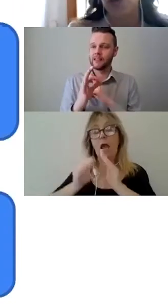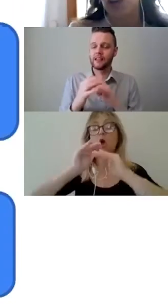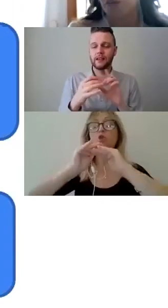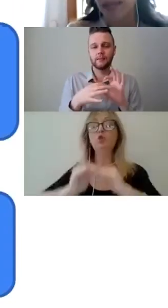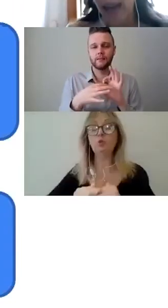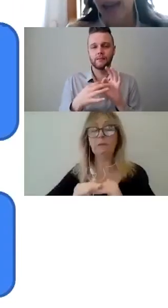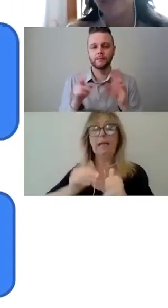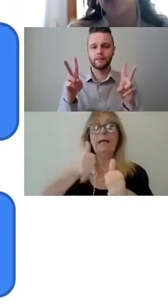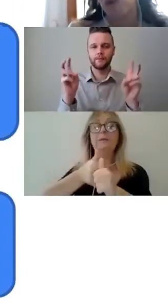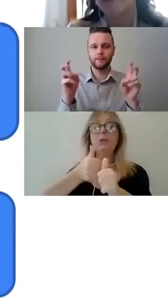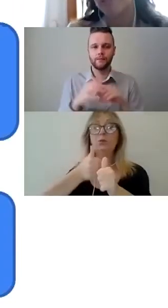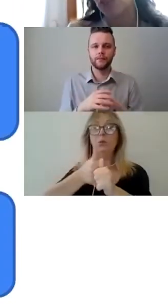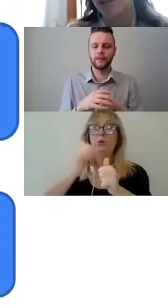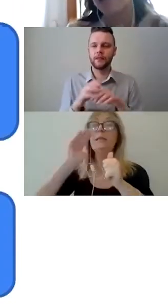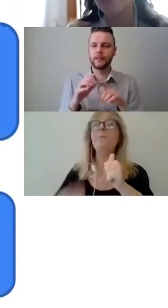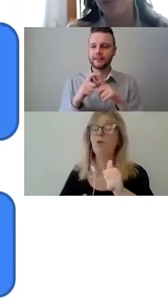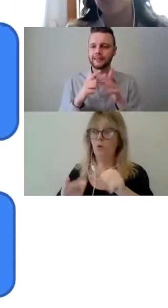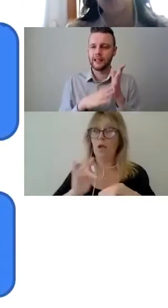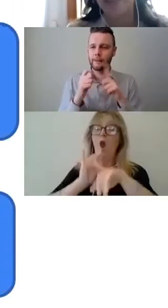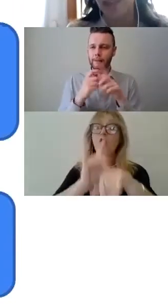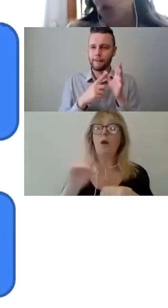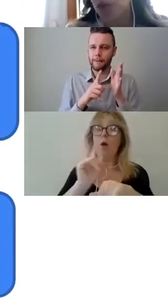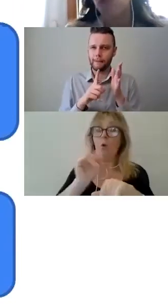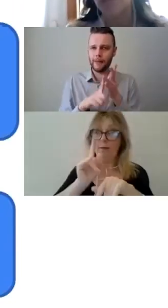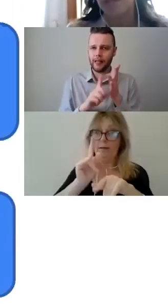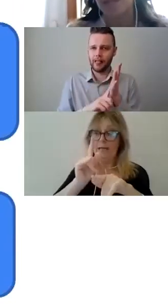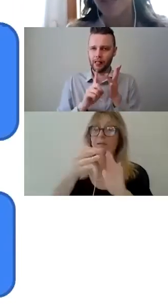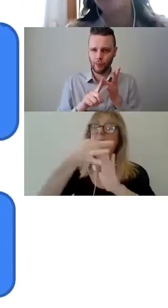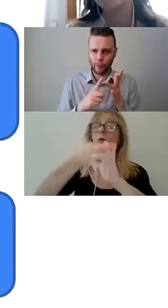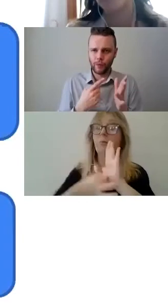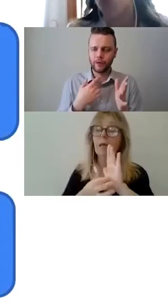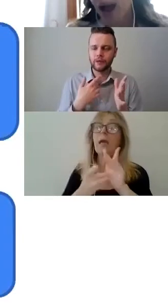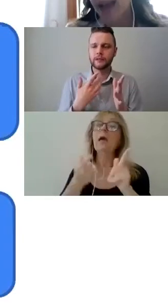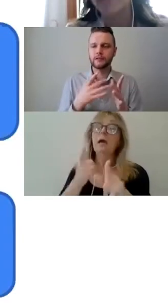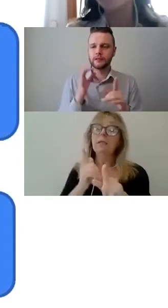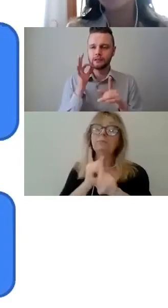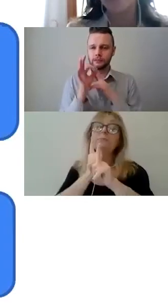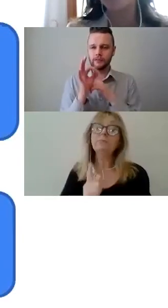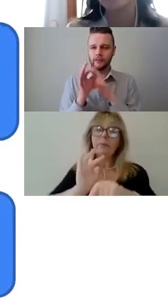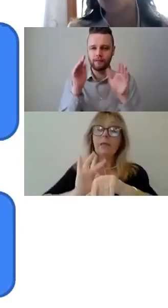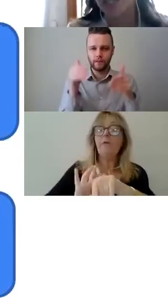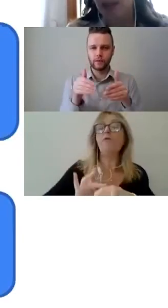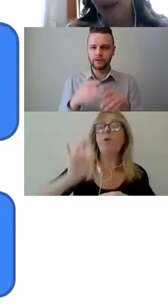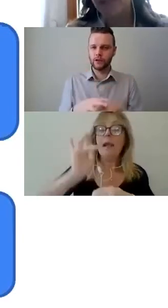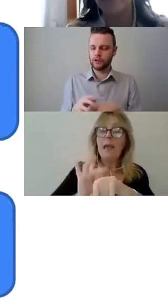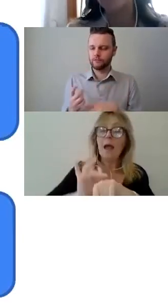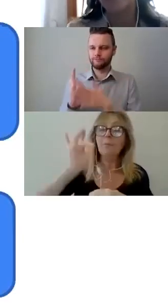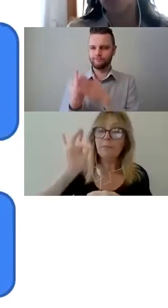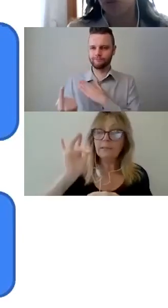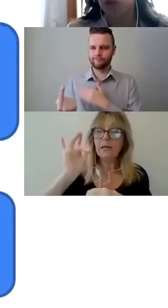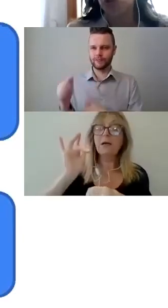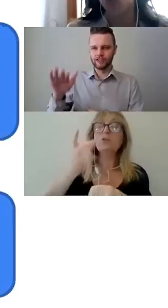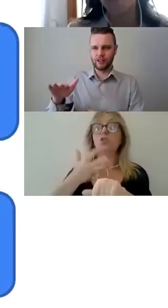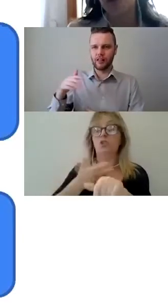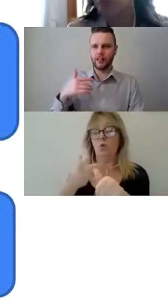so-called Zampa law was enforced with a particular attention to unaccompanied foreign